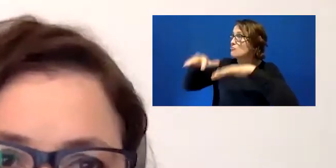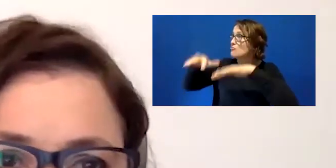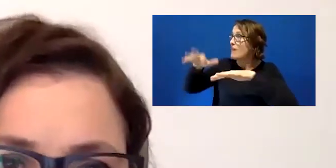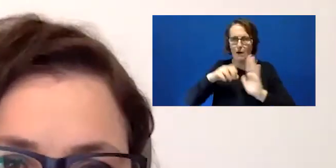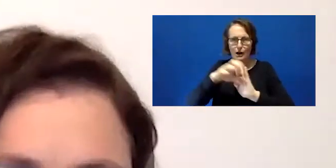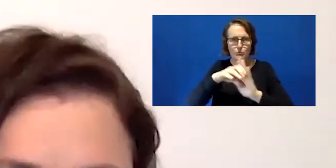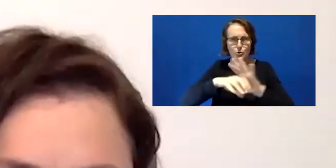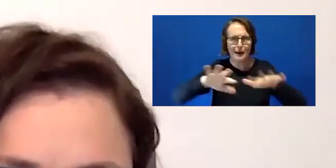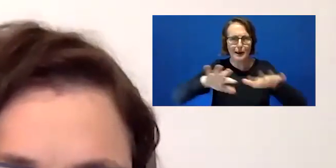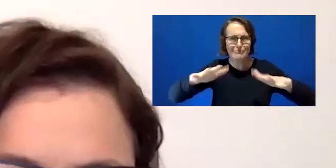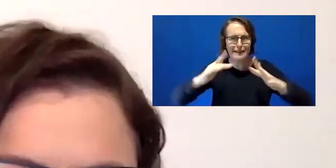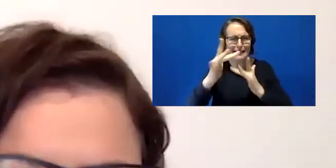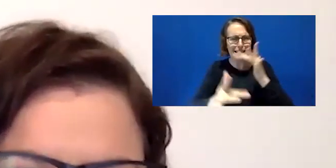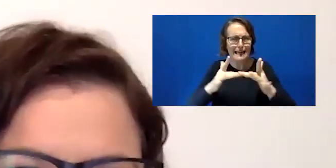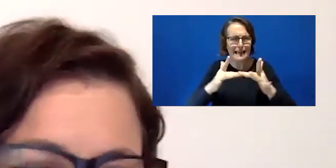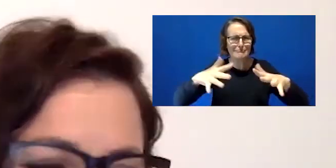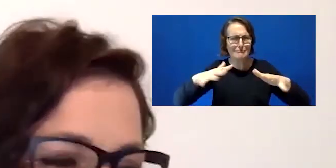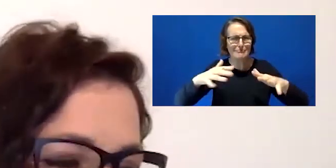have internet problems.